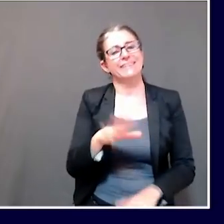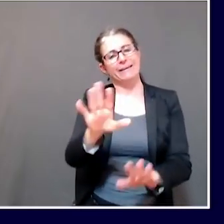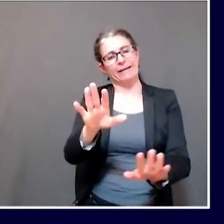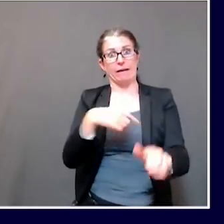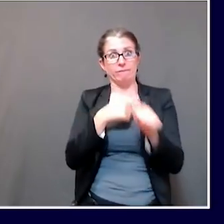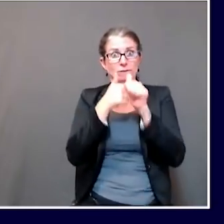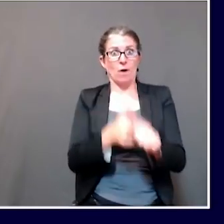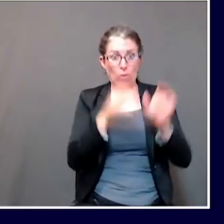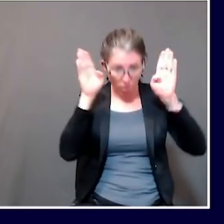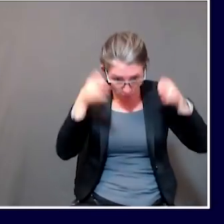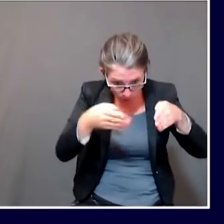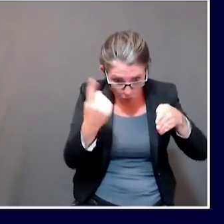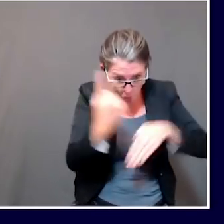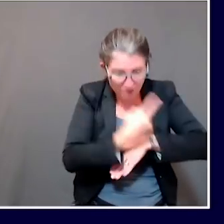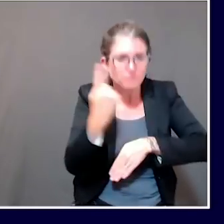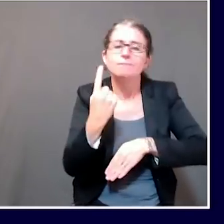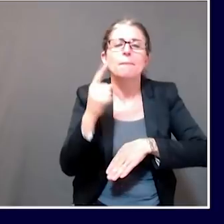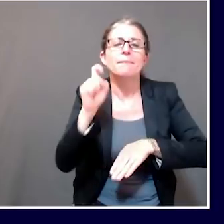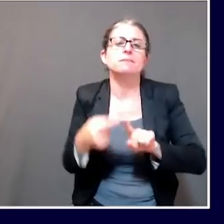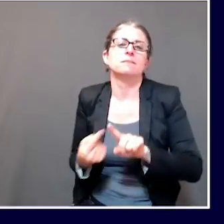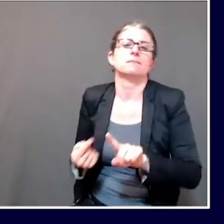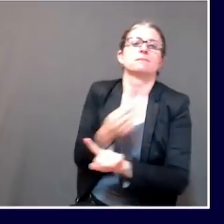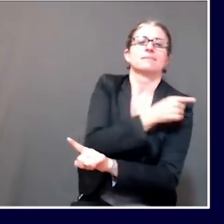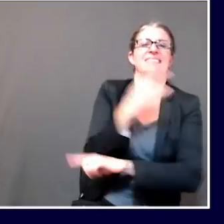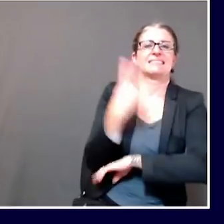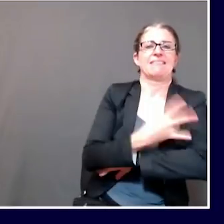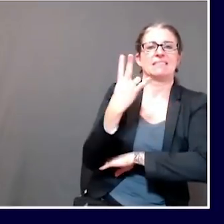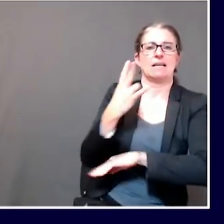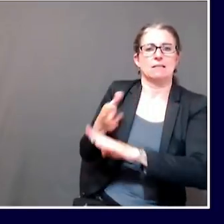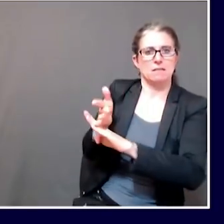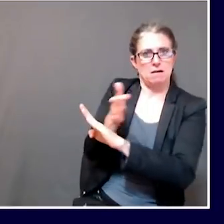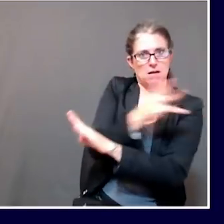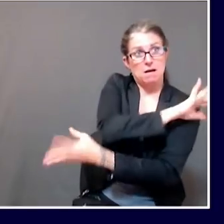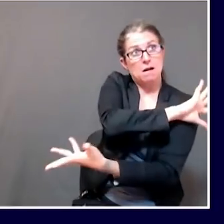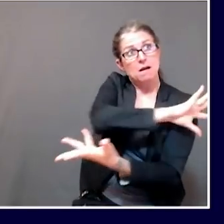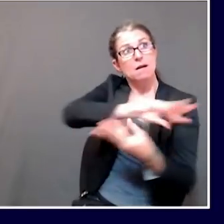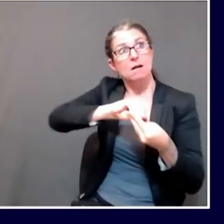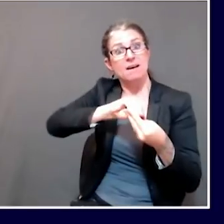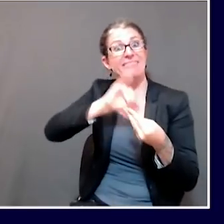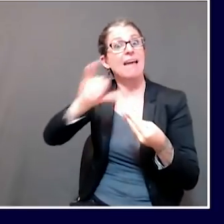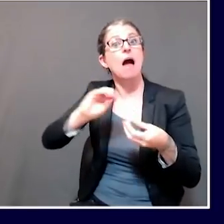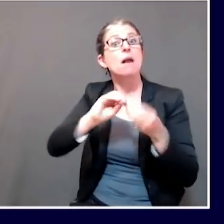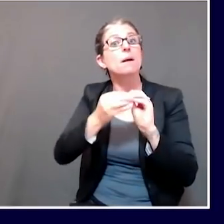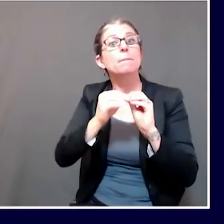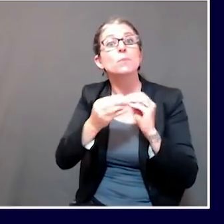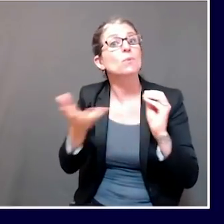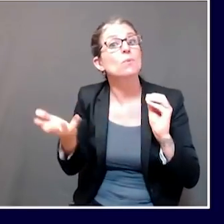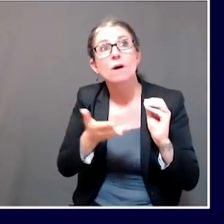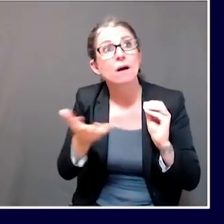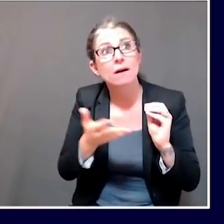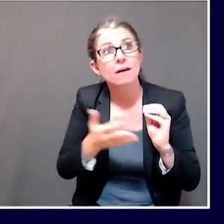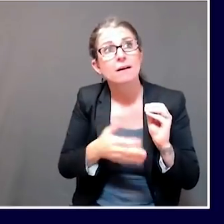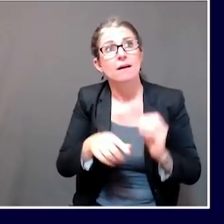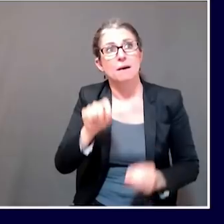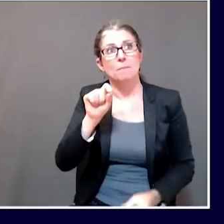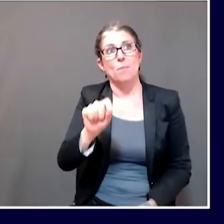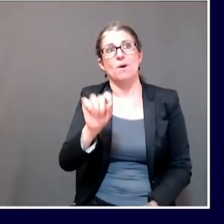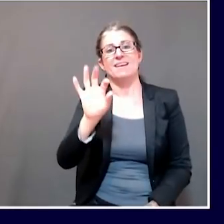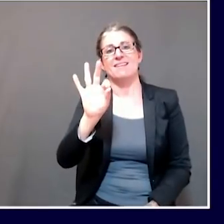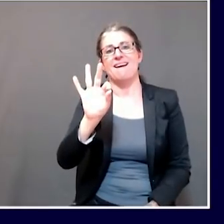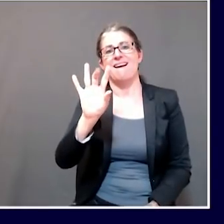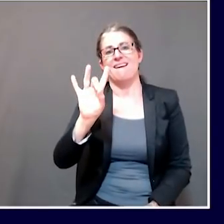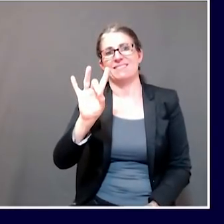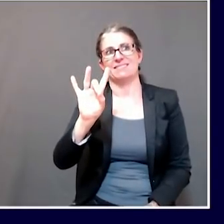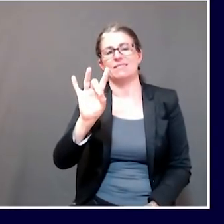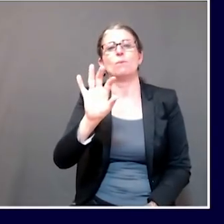the seven-day rate. And that seven-day weighted average for PCR tests reported to Maine CDC right